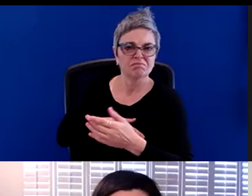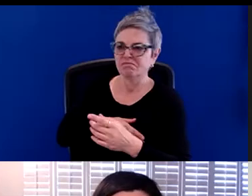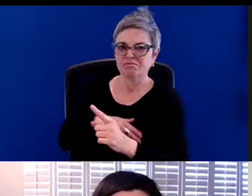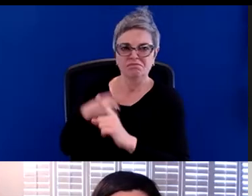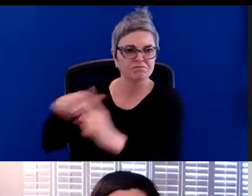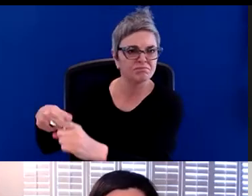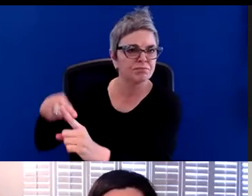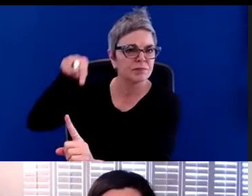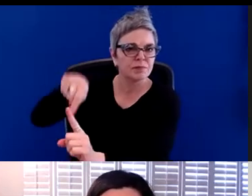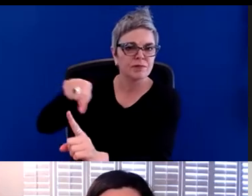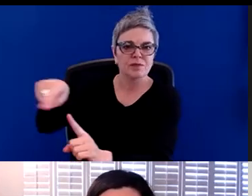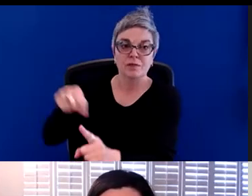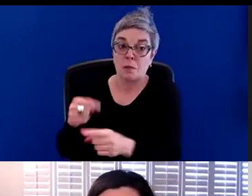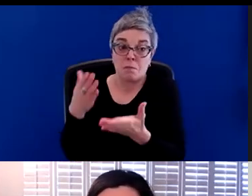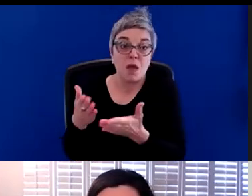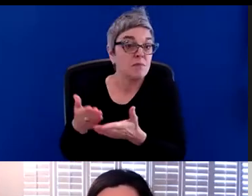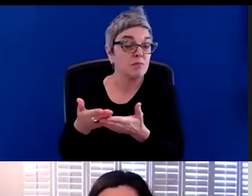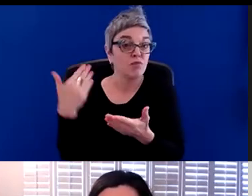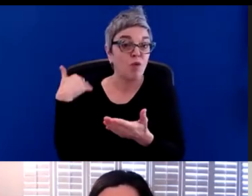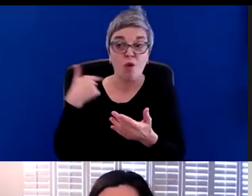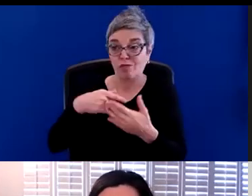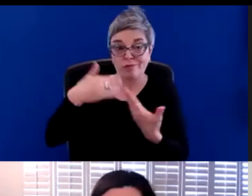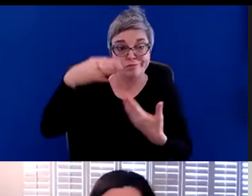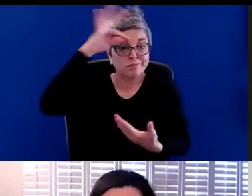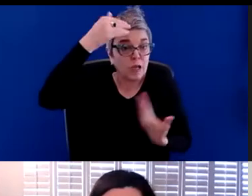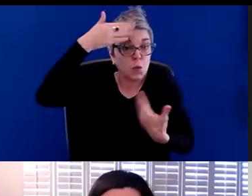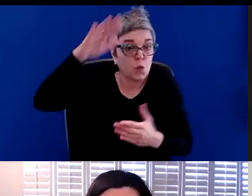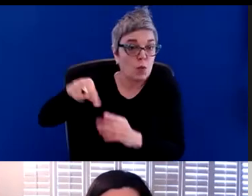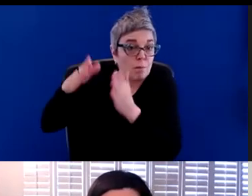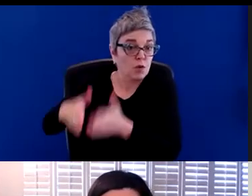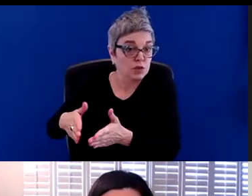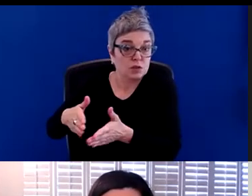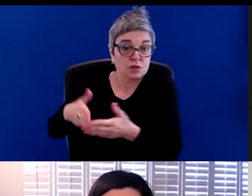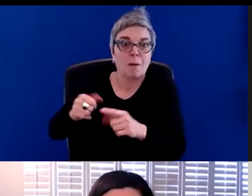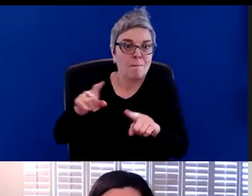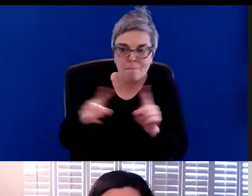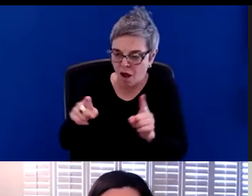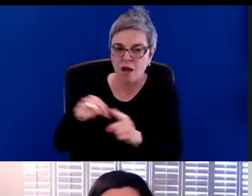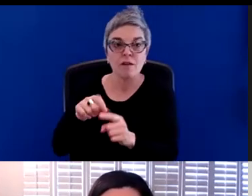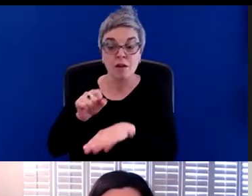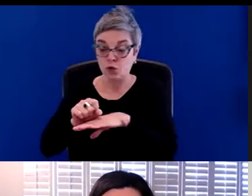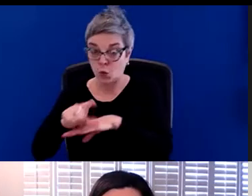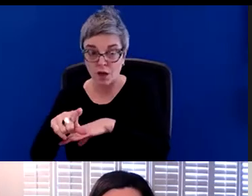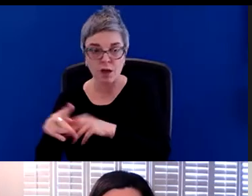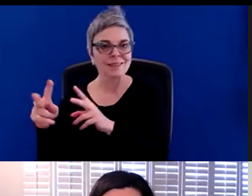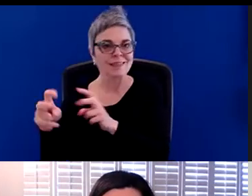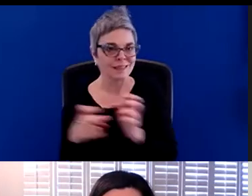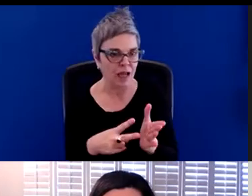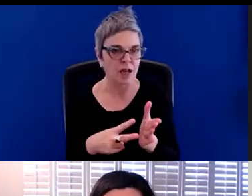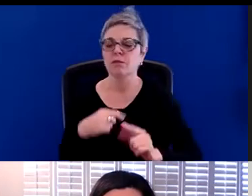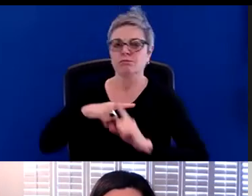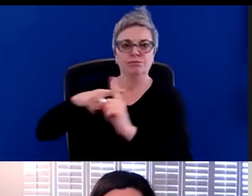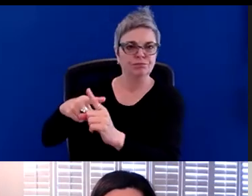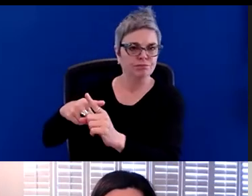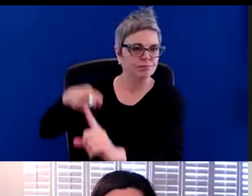that they might not have known existed. So that's why for this particular chapter, Sarah and I decided that we would